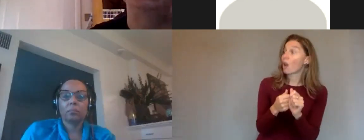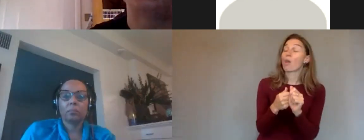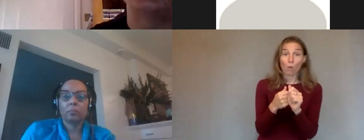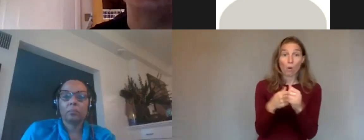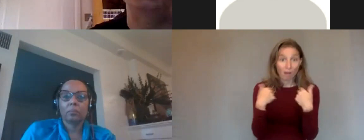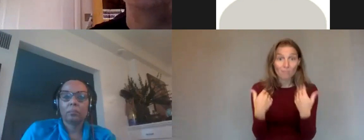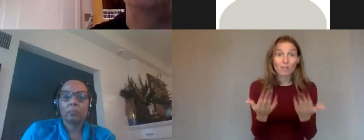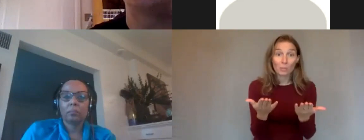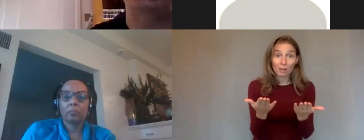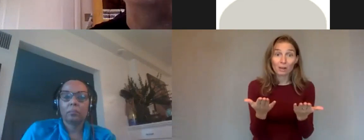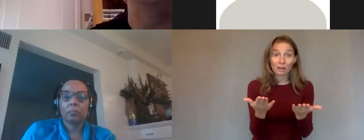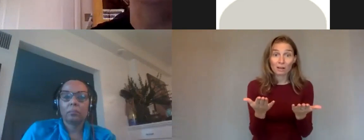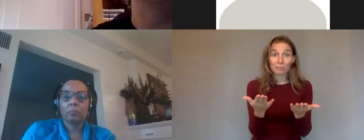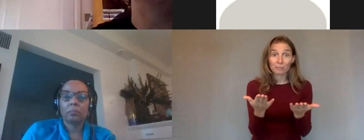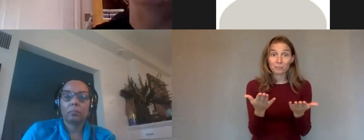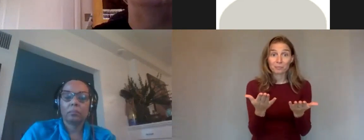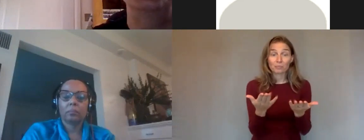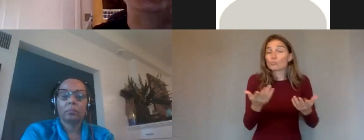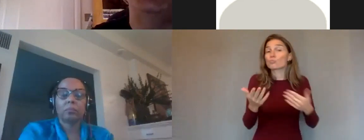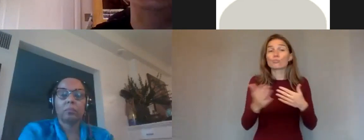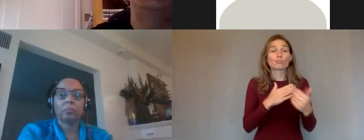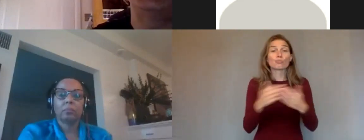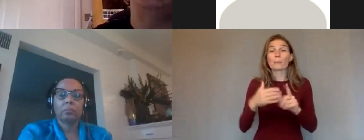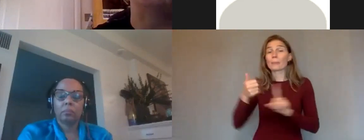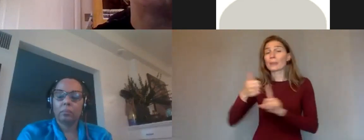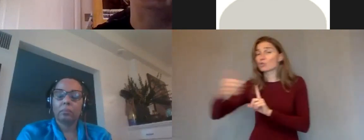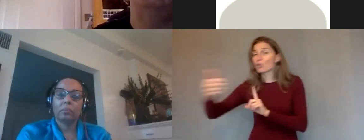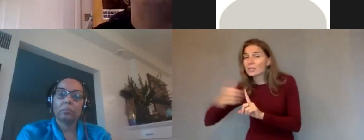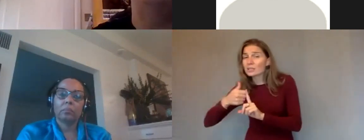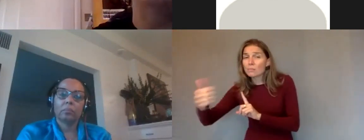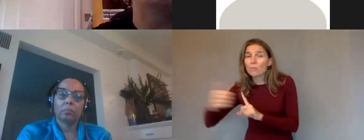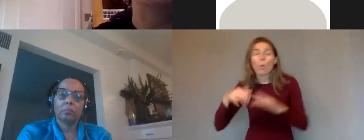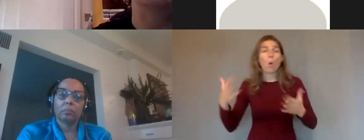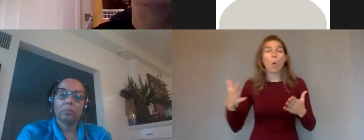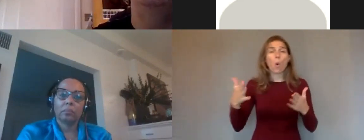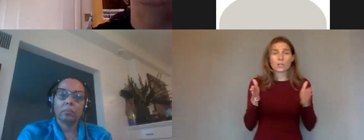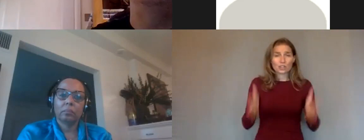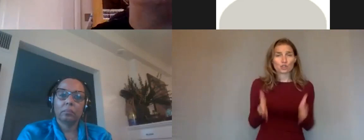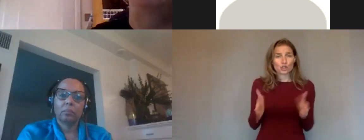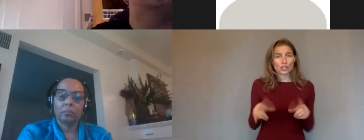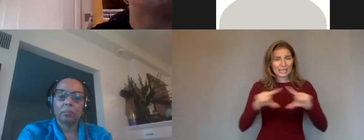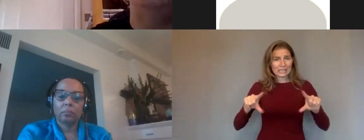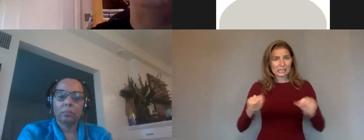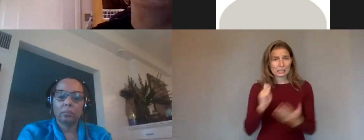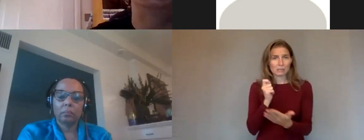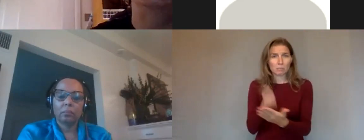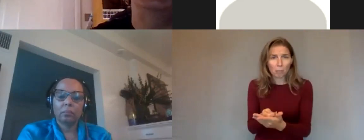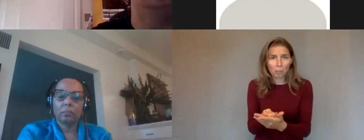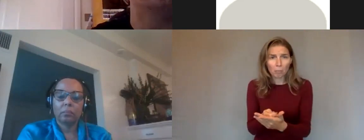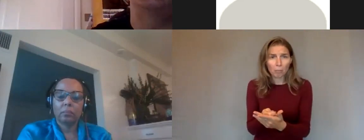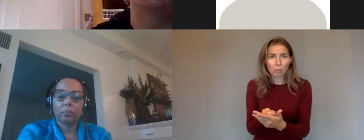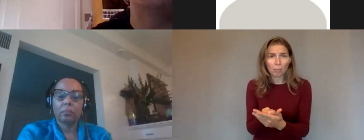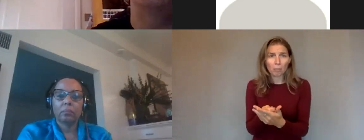it's transport or travel to work or buying tickets for trains journeys, or right through to, you